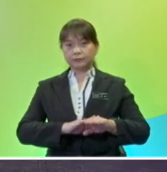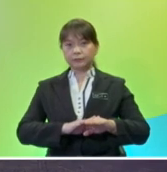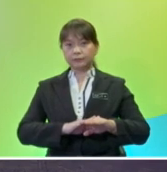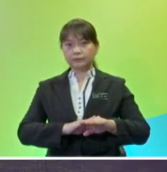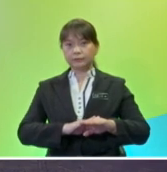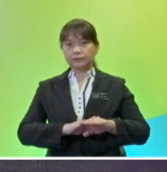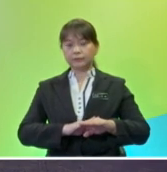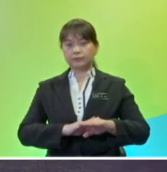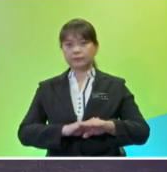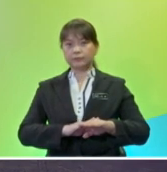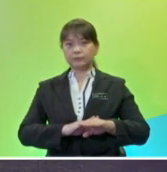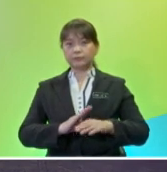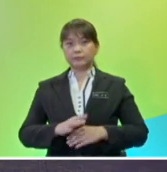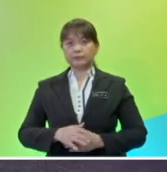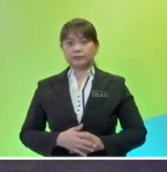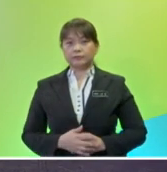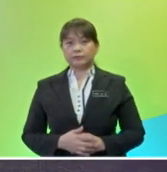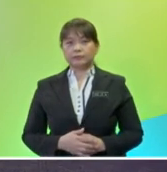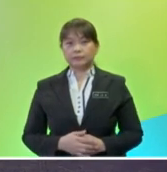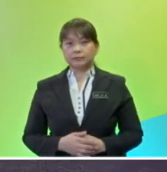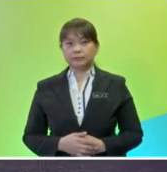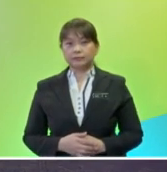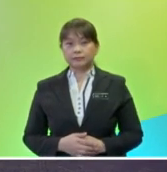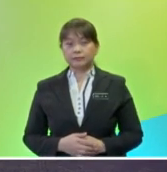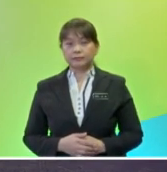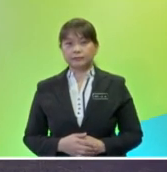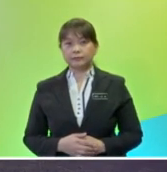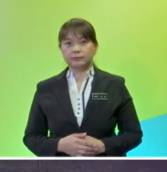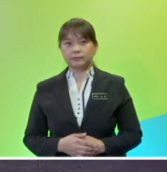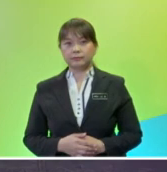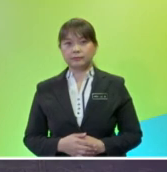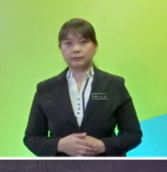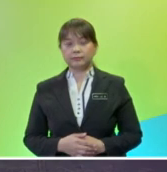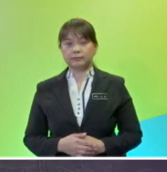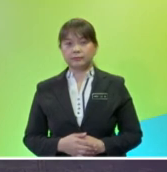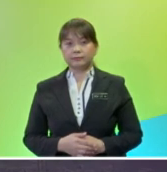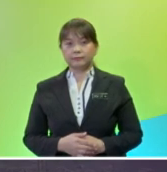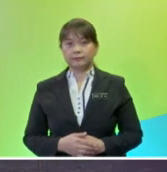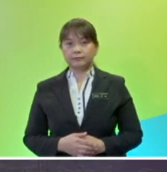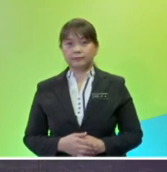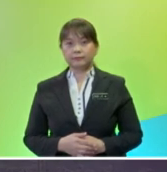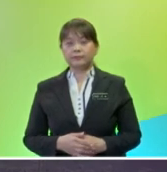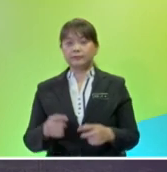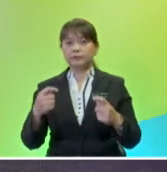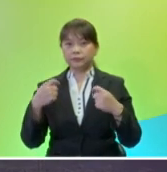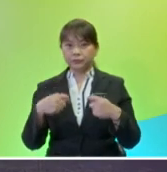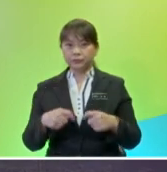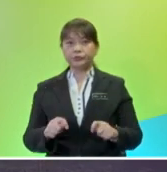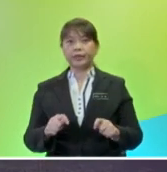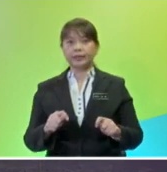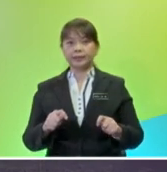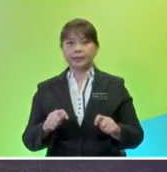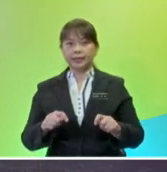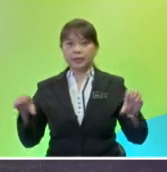The cars. Yes. Okay. Don't touch the cars. Okay. Nearer to you. Okay. So try and do like this.